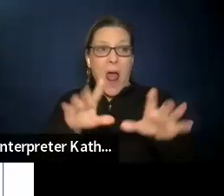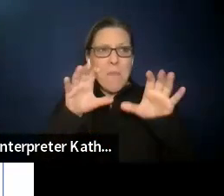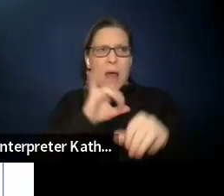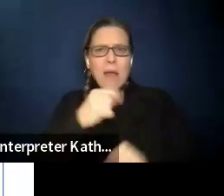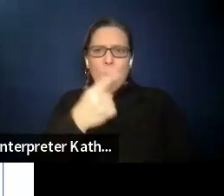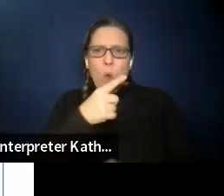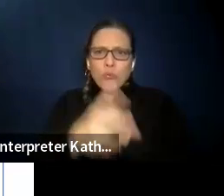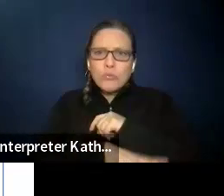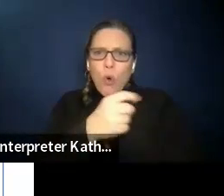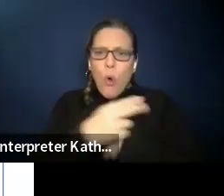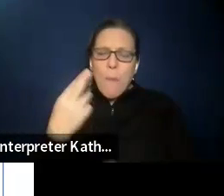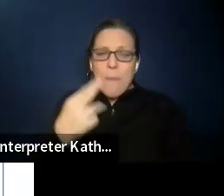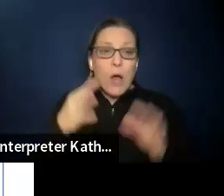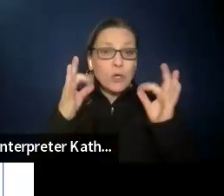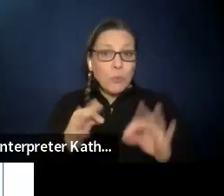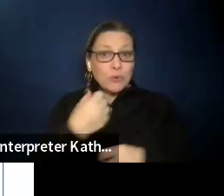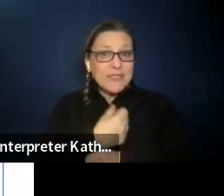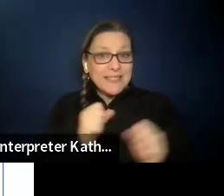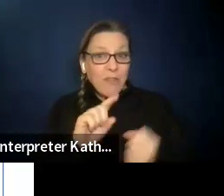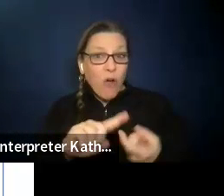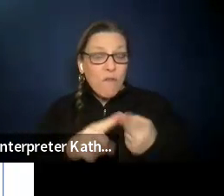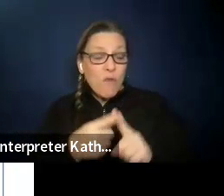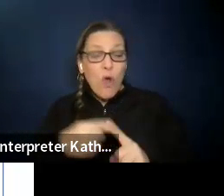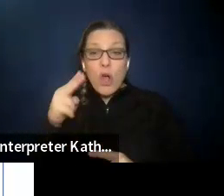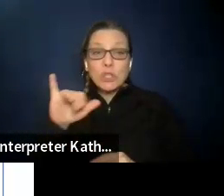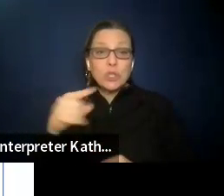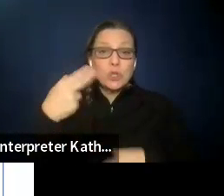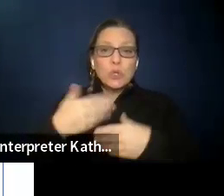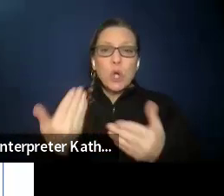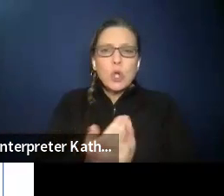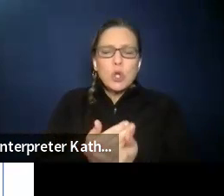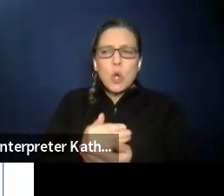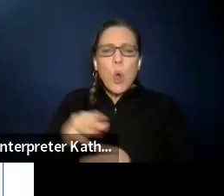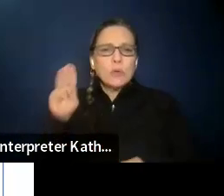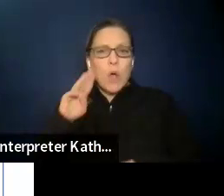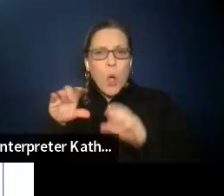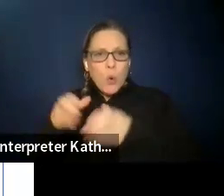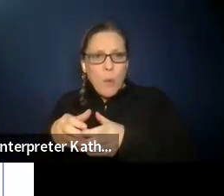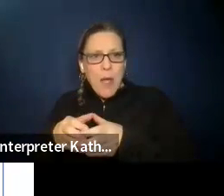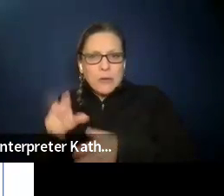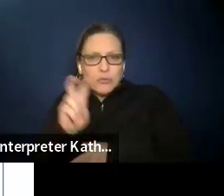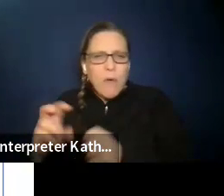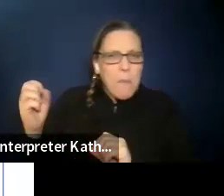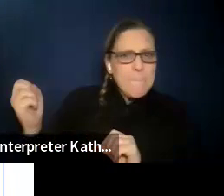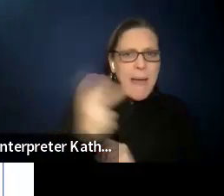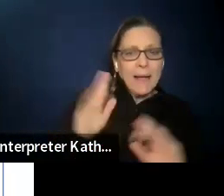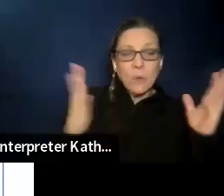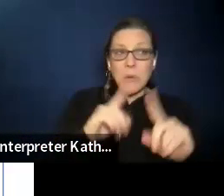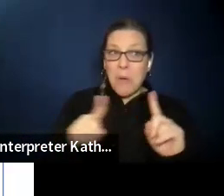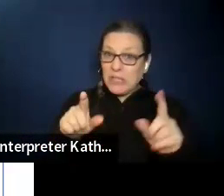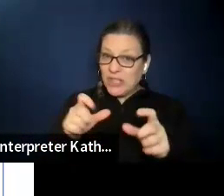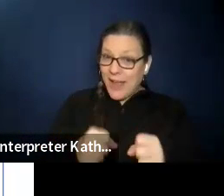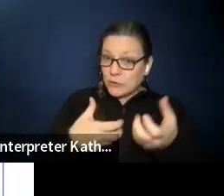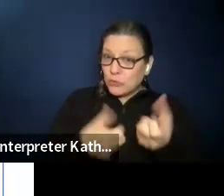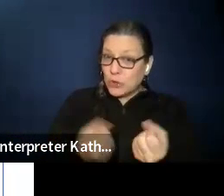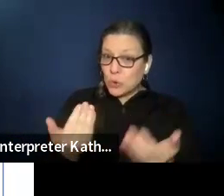friend. Determined to save her friend, Jenna joins a new local scout troop and ventures back into the woods, but can she trust her